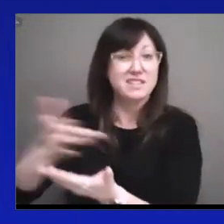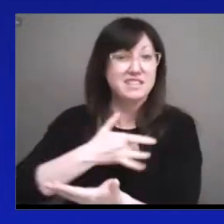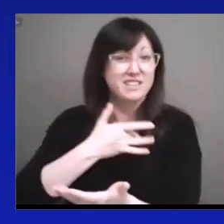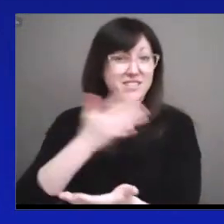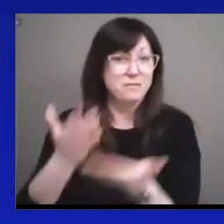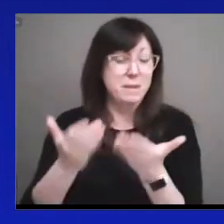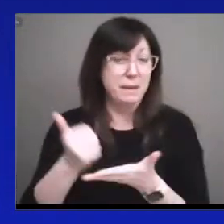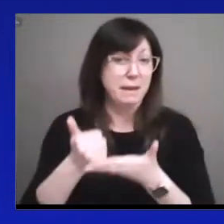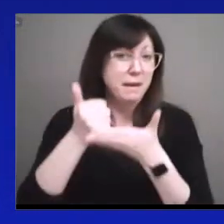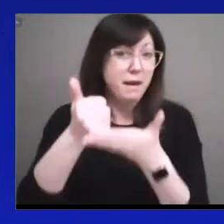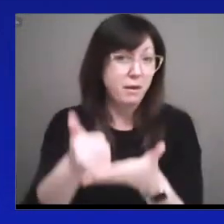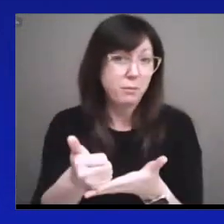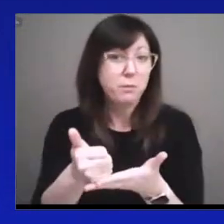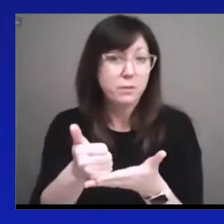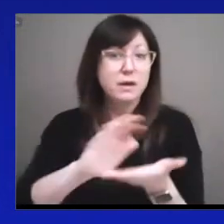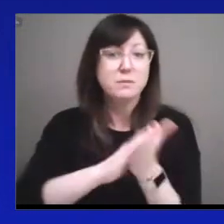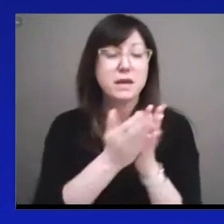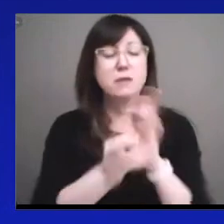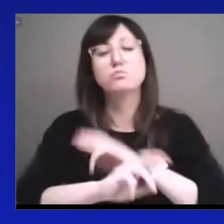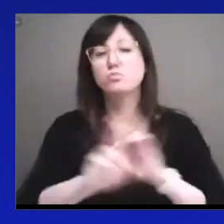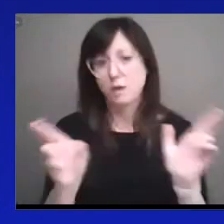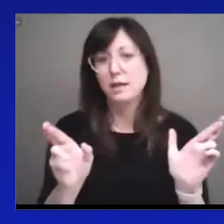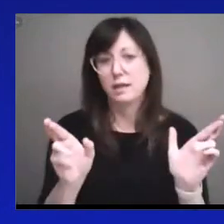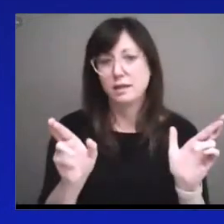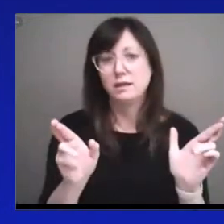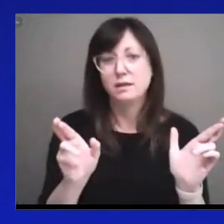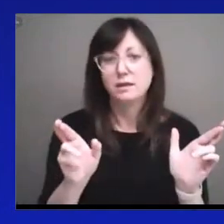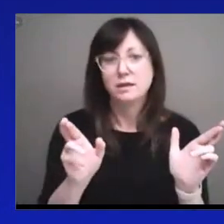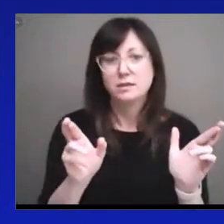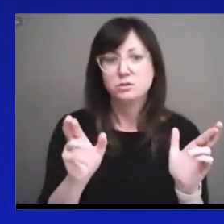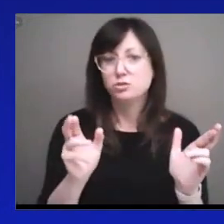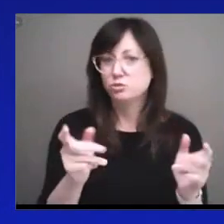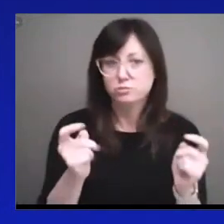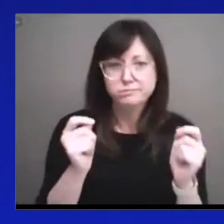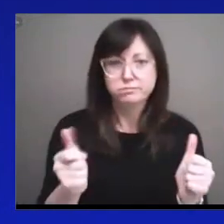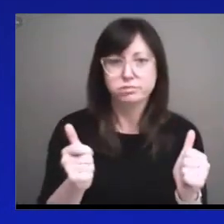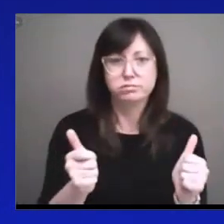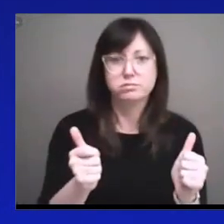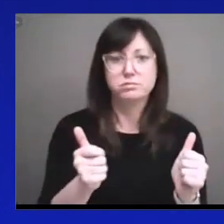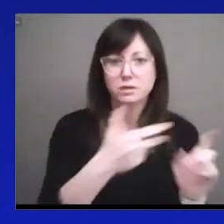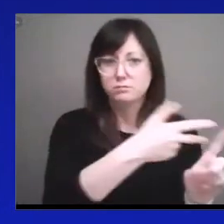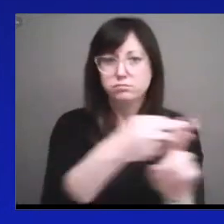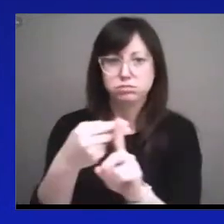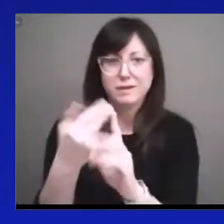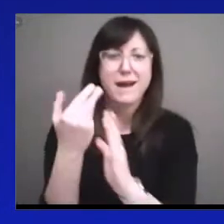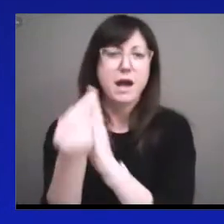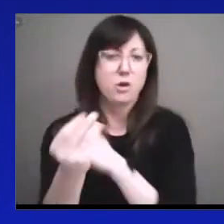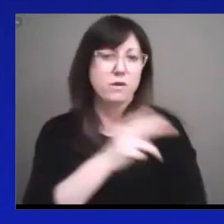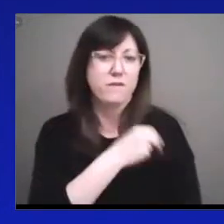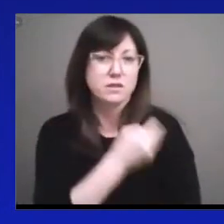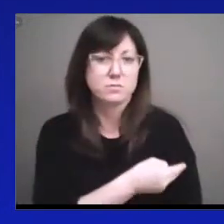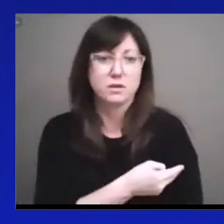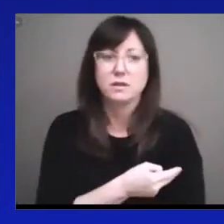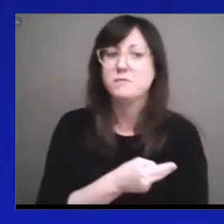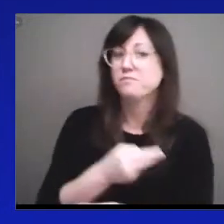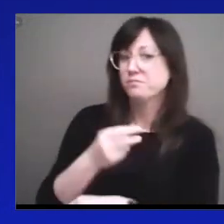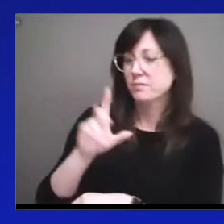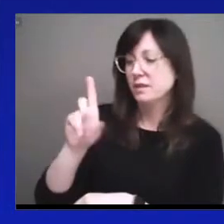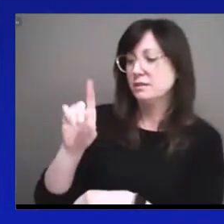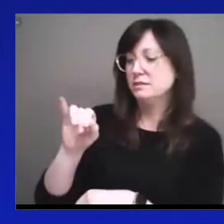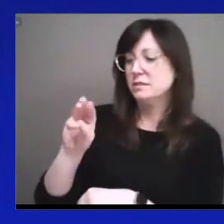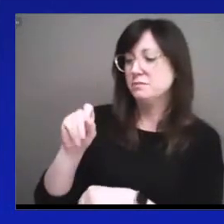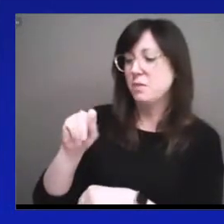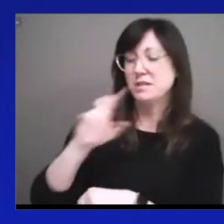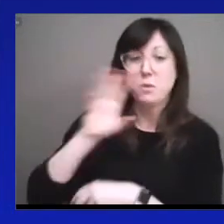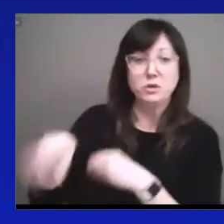be ready to go and try it out as soon as it was available. And Elizabeth, if I may just add, not to toot